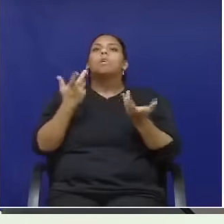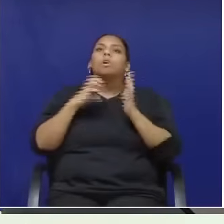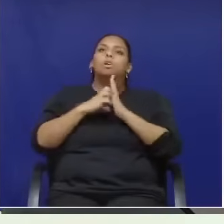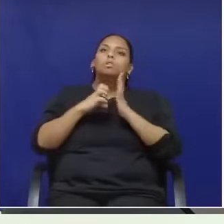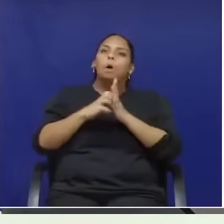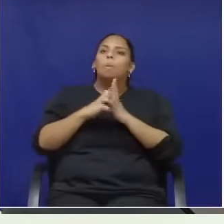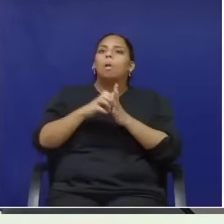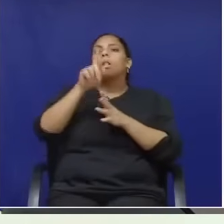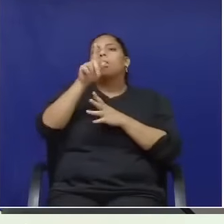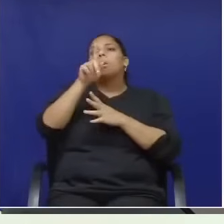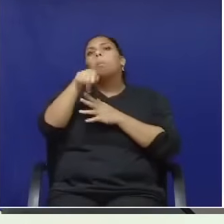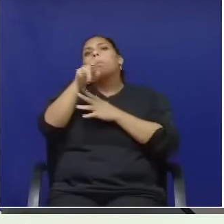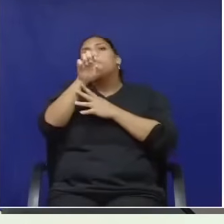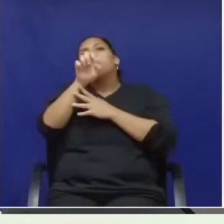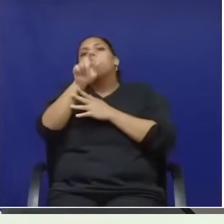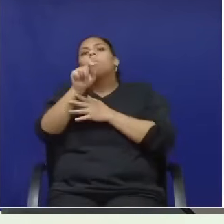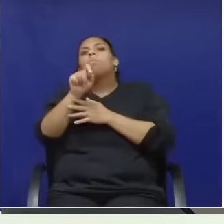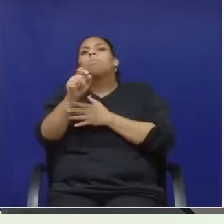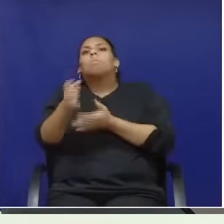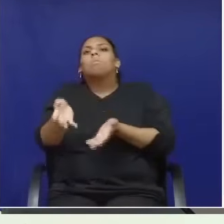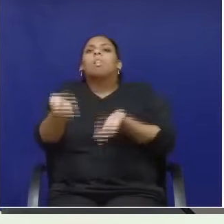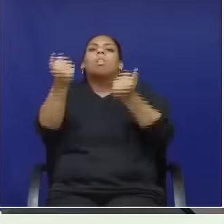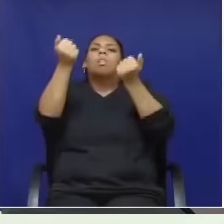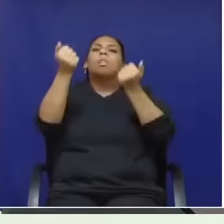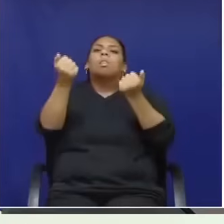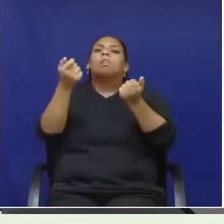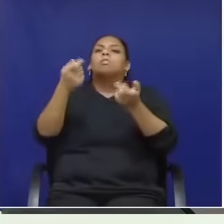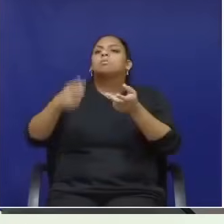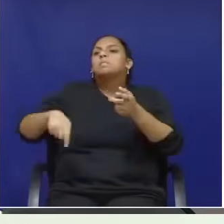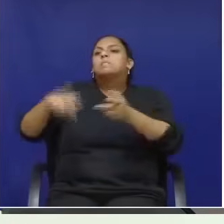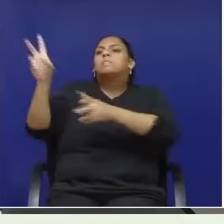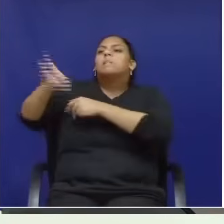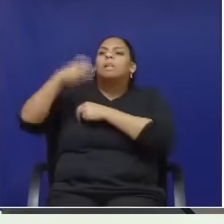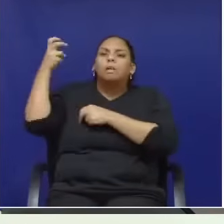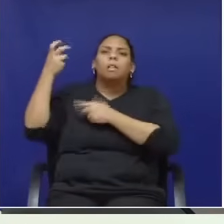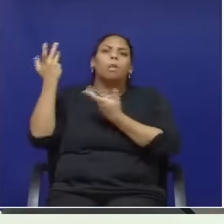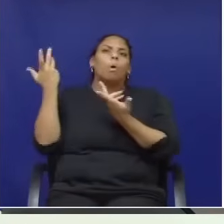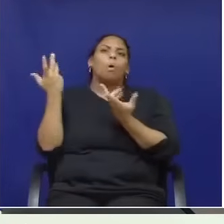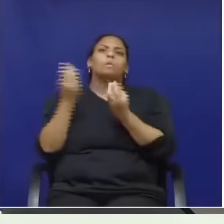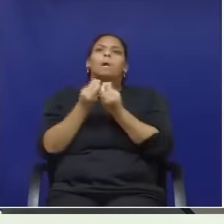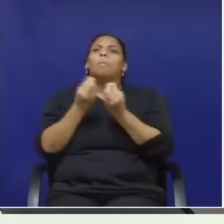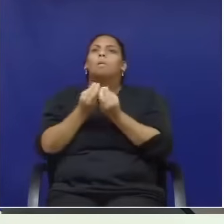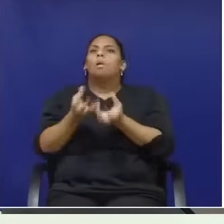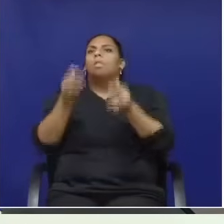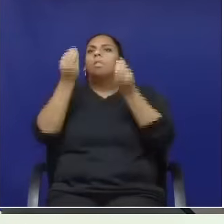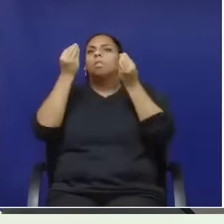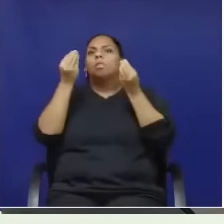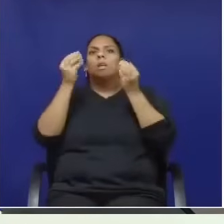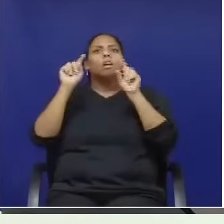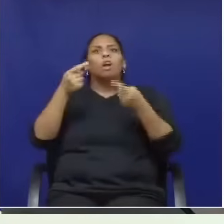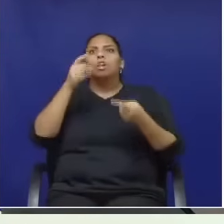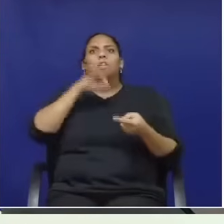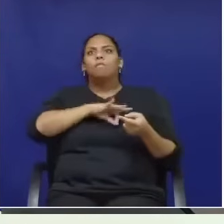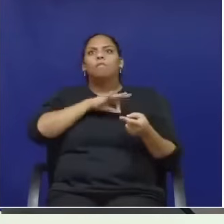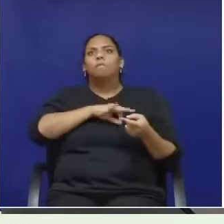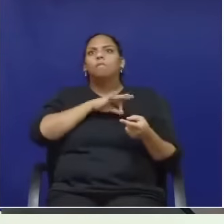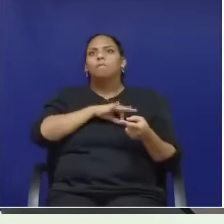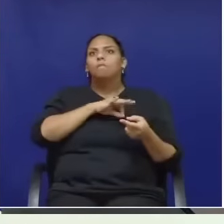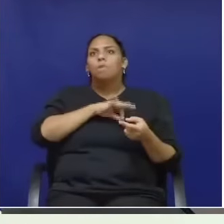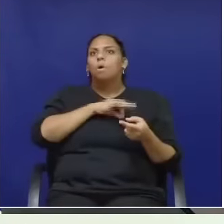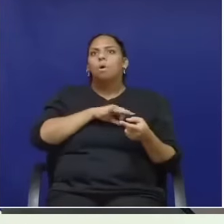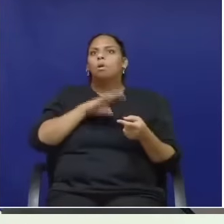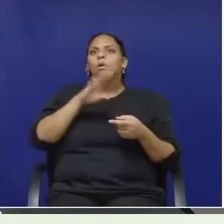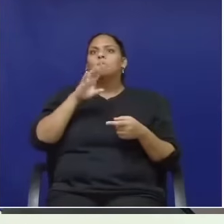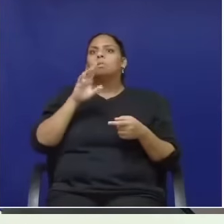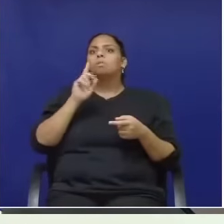petty crime for shoplifting or whatever the case may be, cannot afford a bail of 300